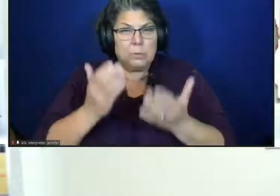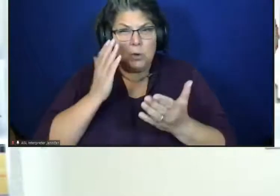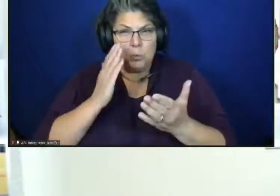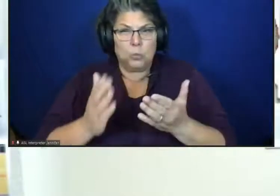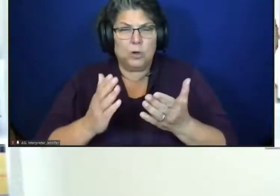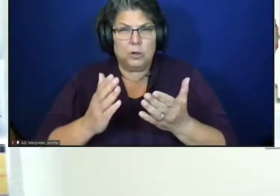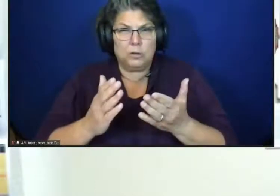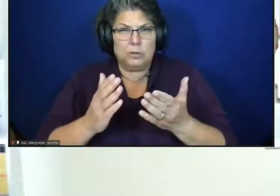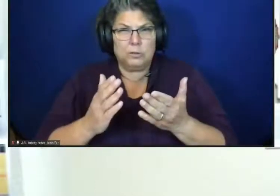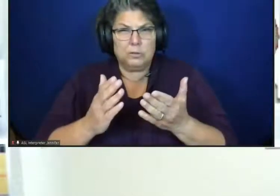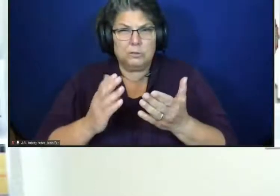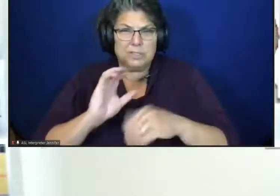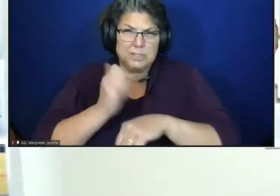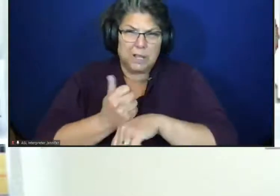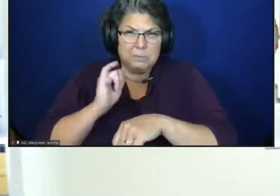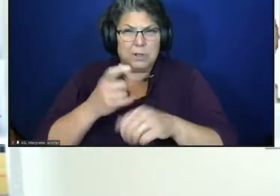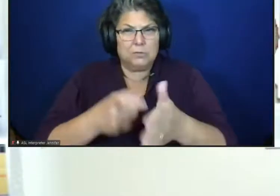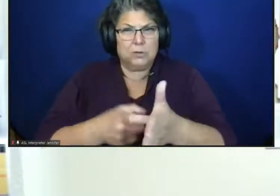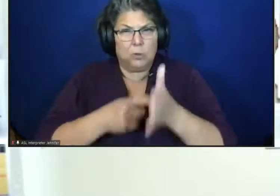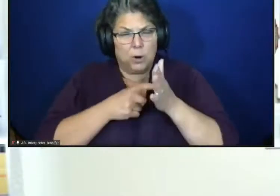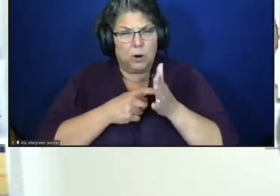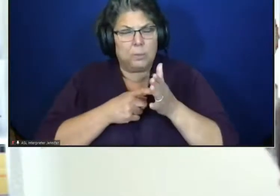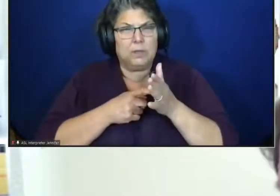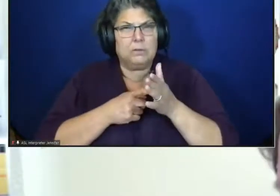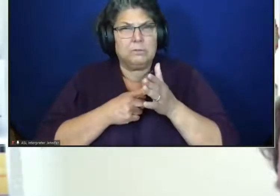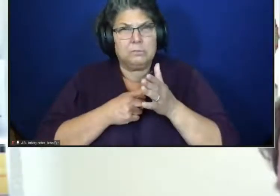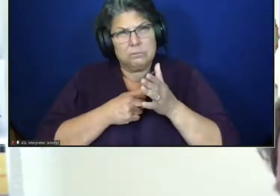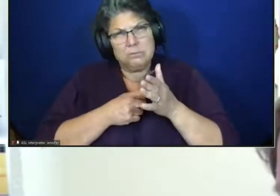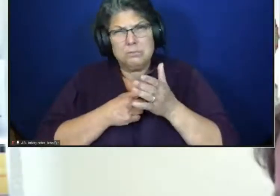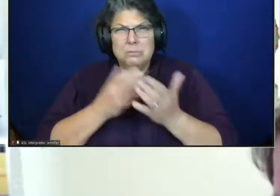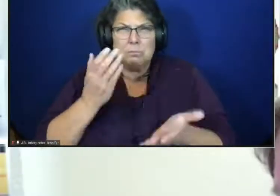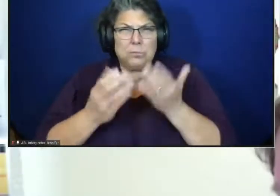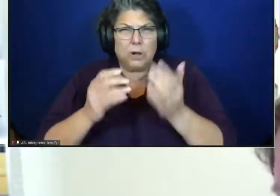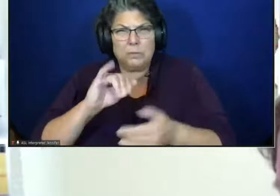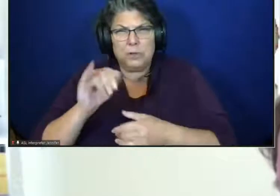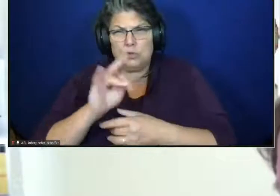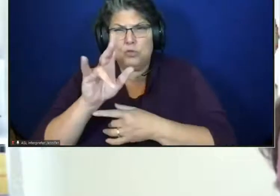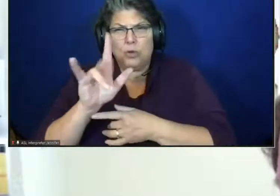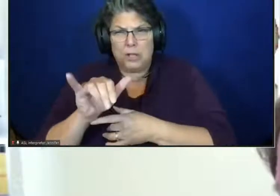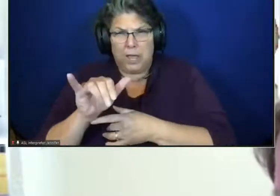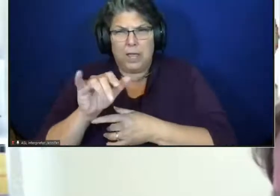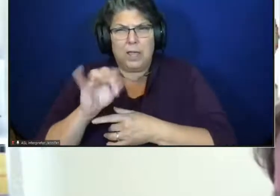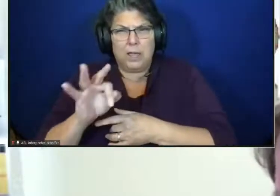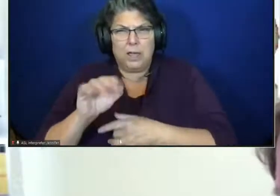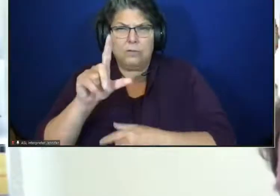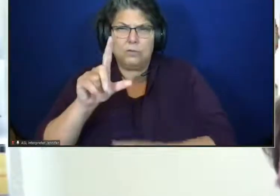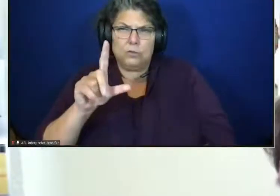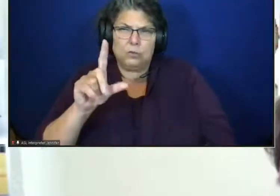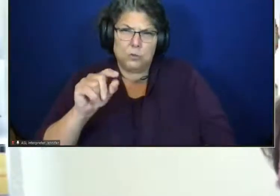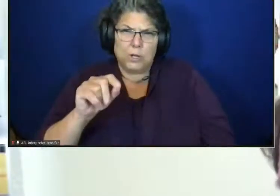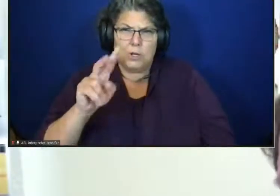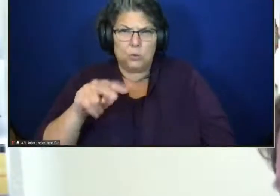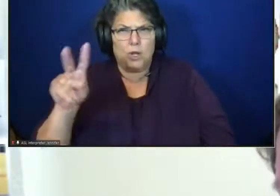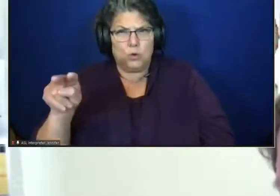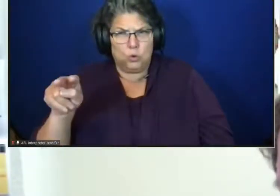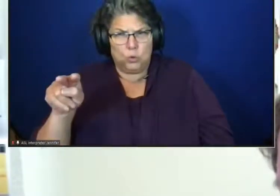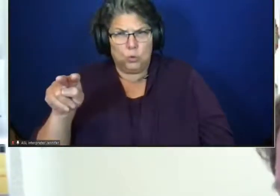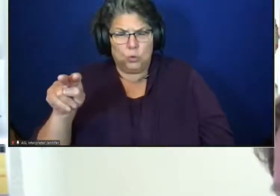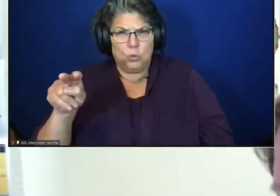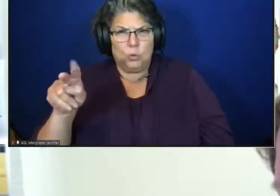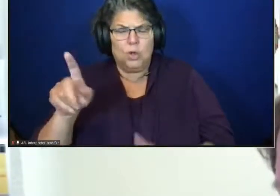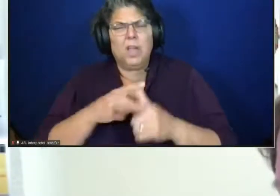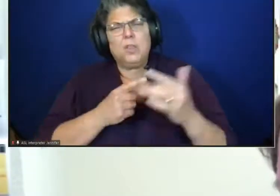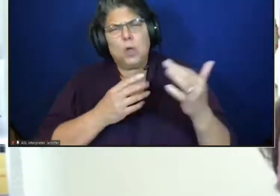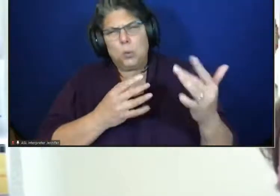that into force is probably in July of 2022. And then they would be waiting